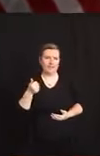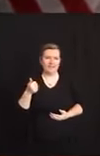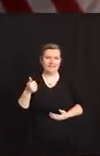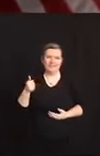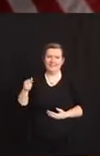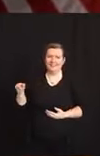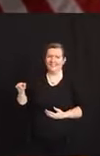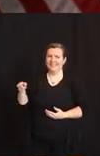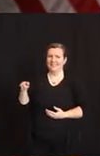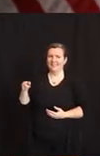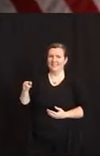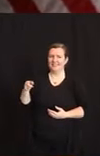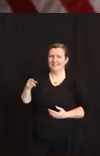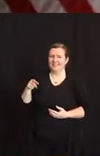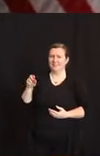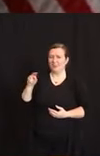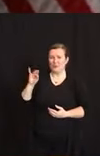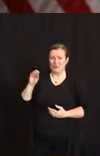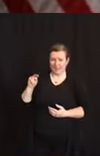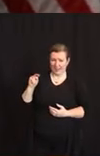No. We'll come back to you.